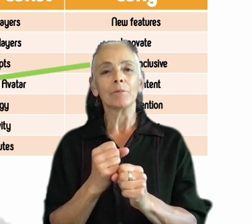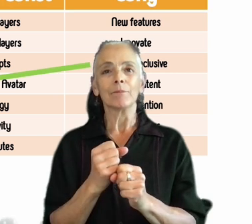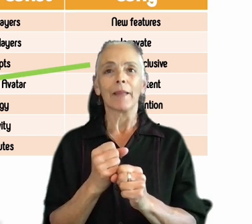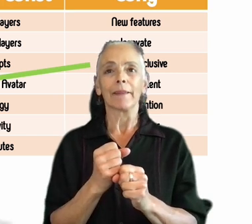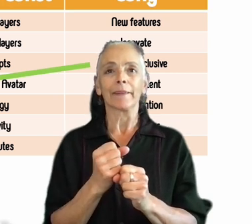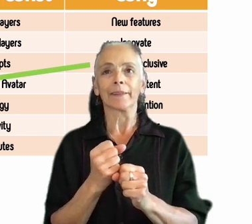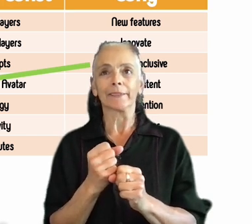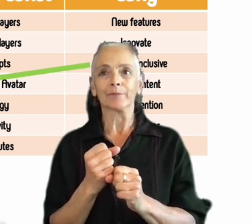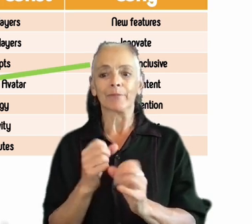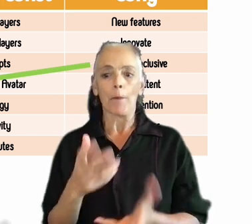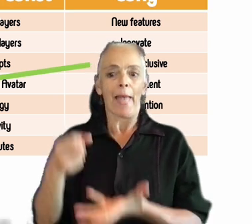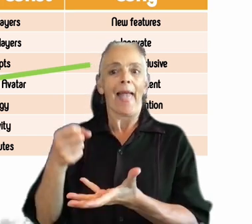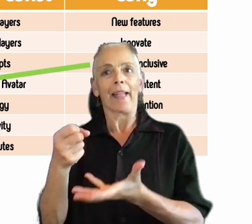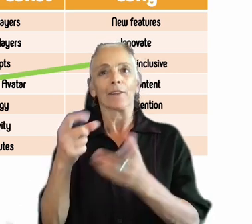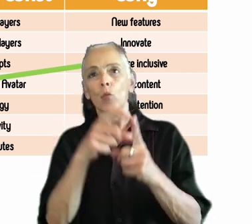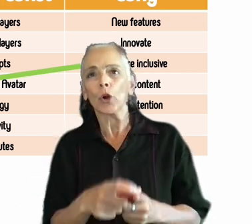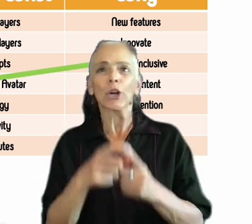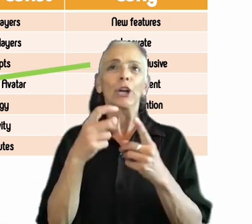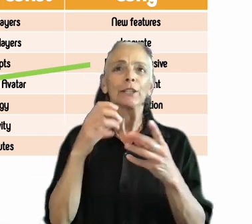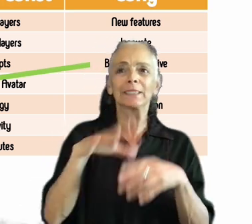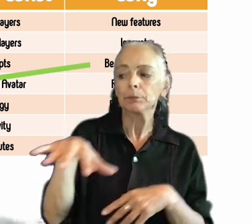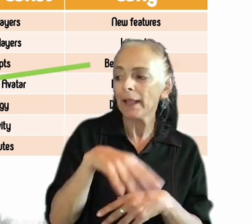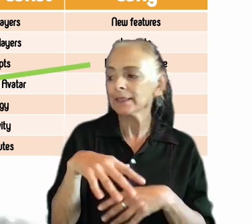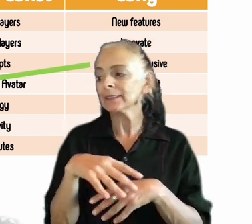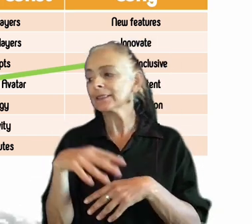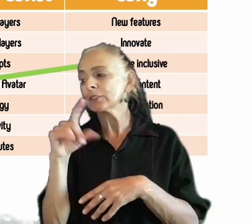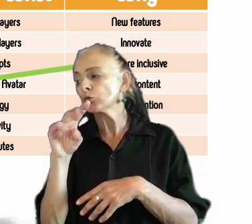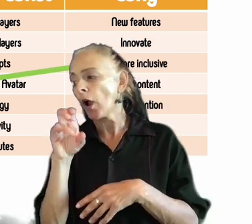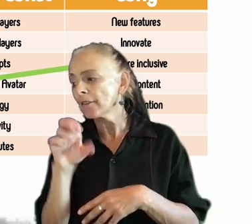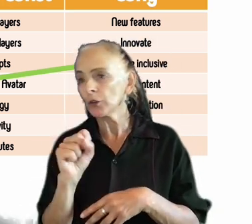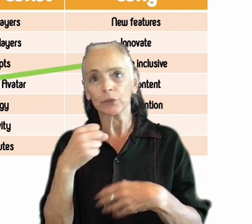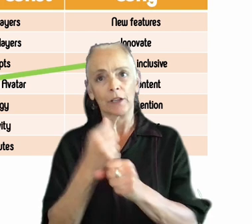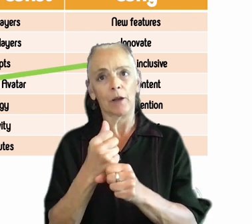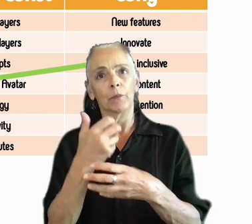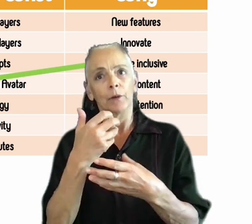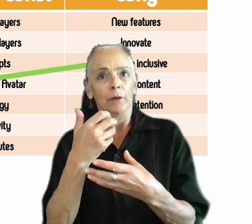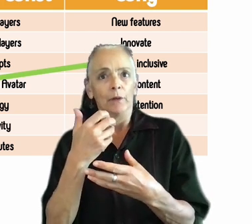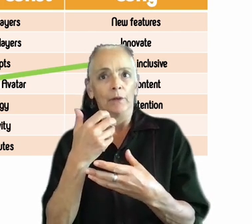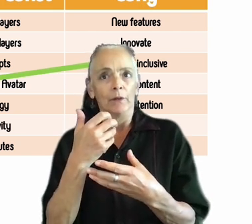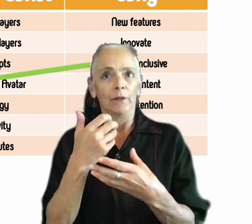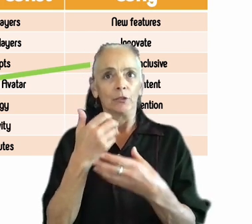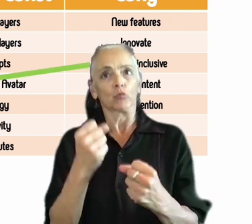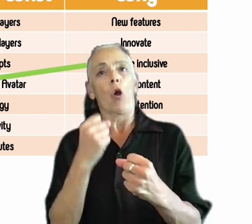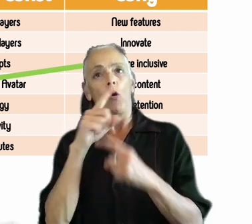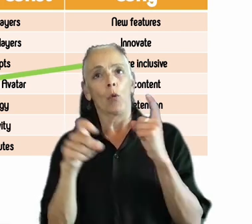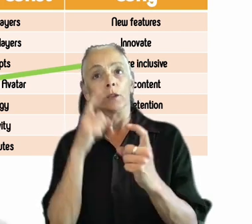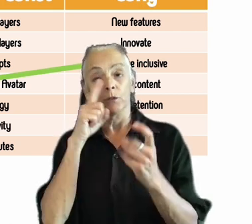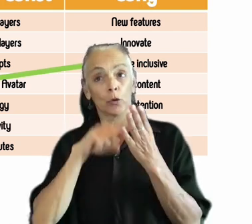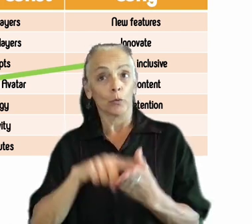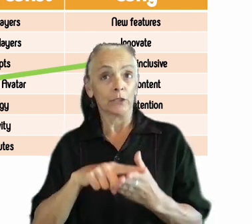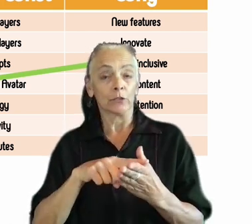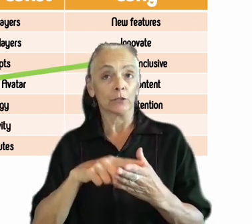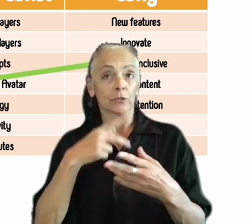words and verbs and spaces and drivers and who's and what's and why is to help you create really strong questions for your research projects